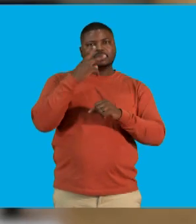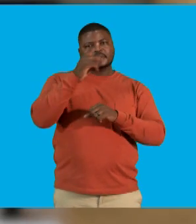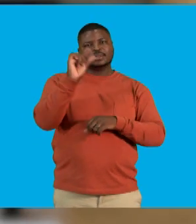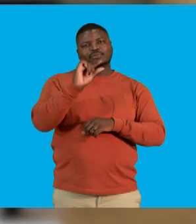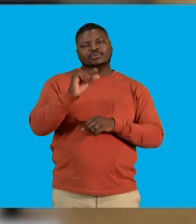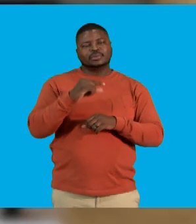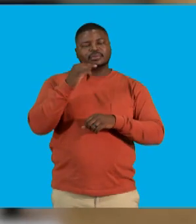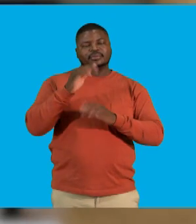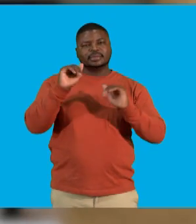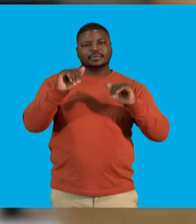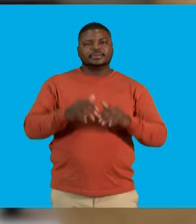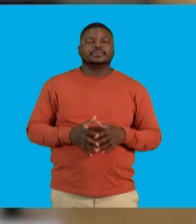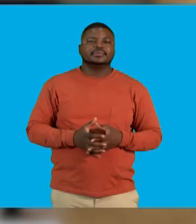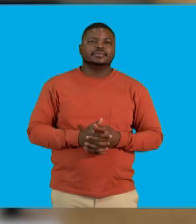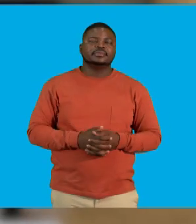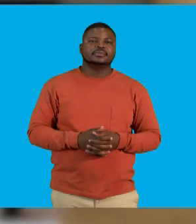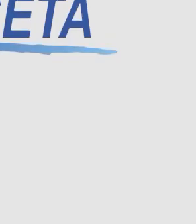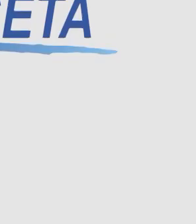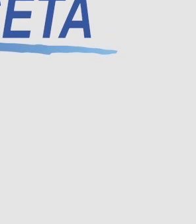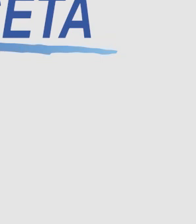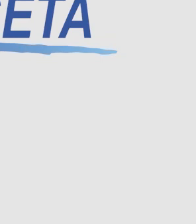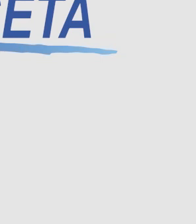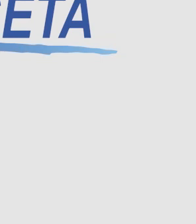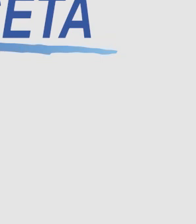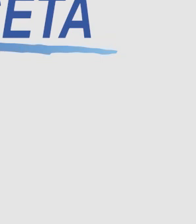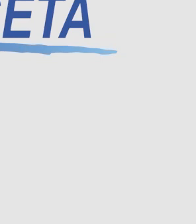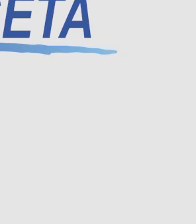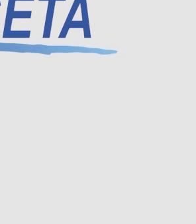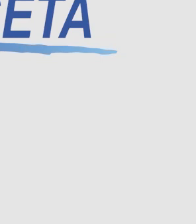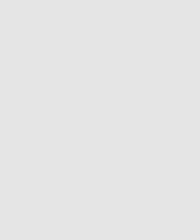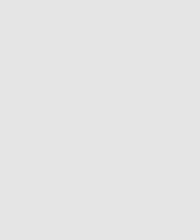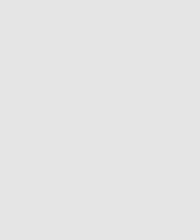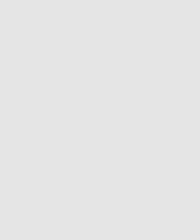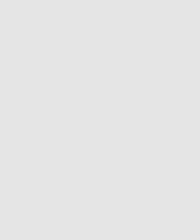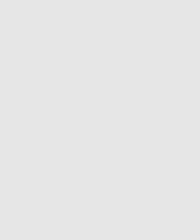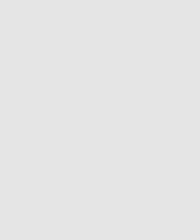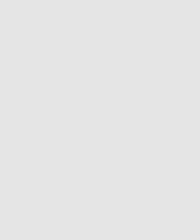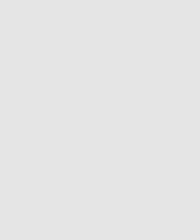see you again next time.